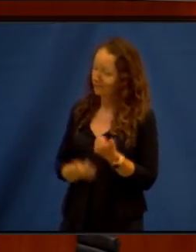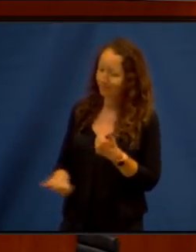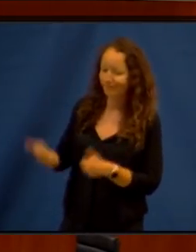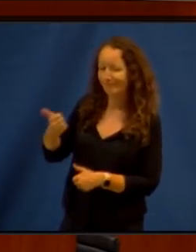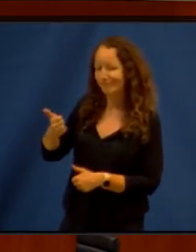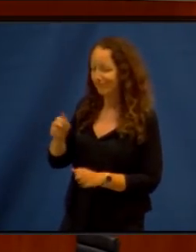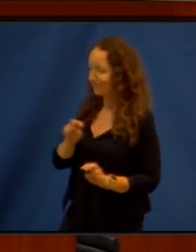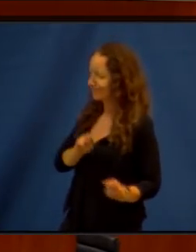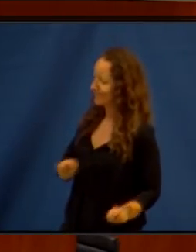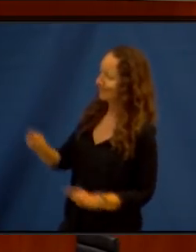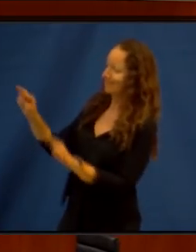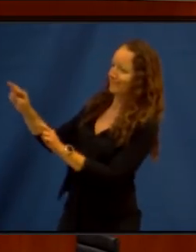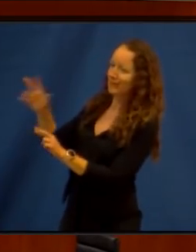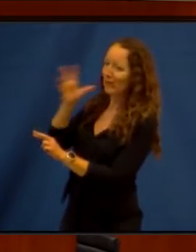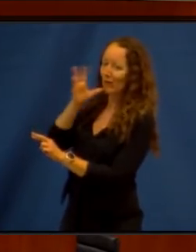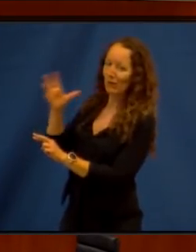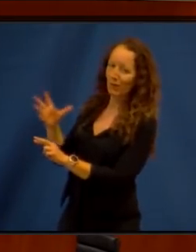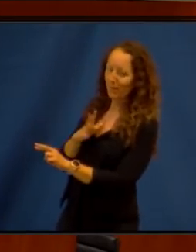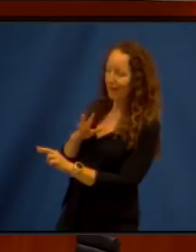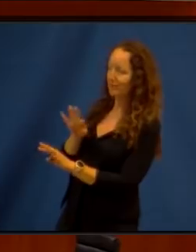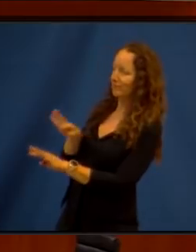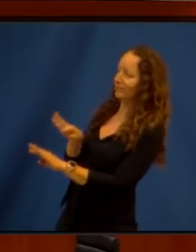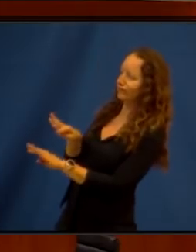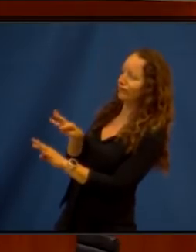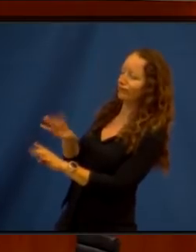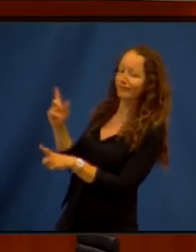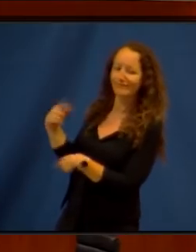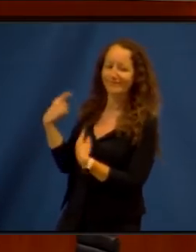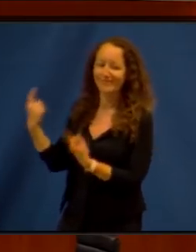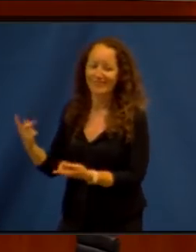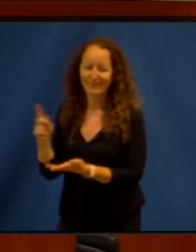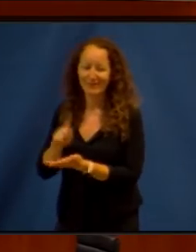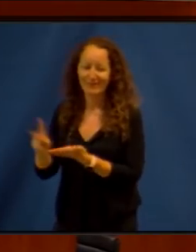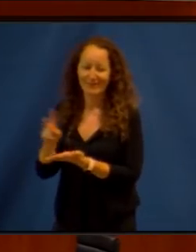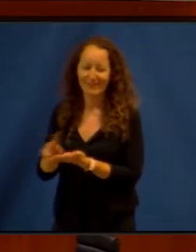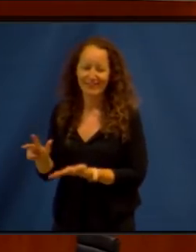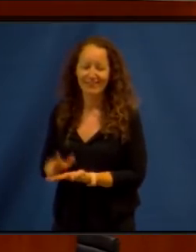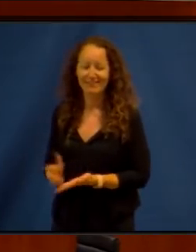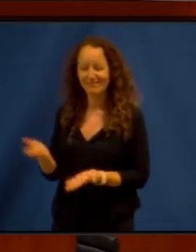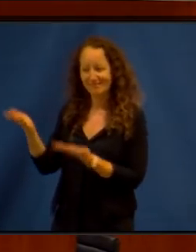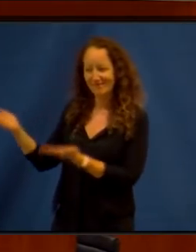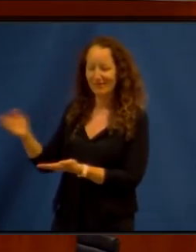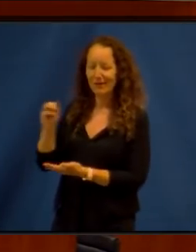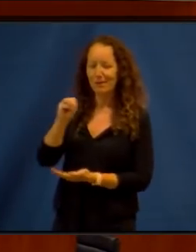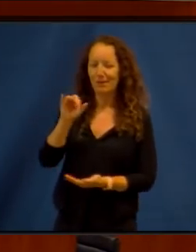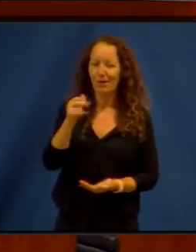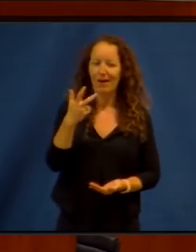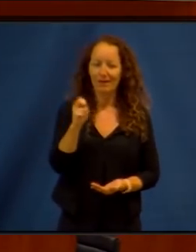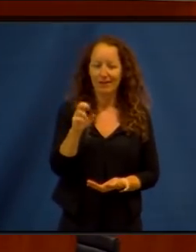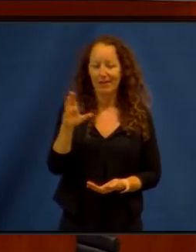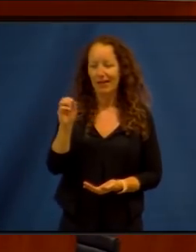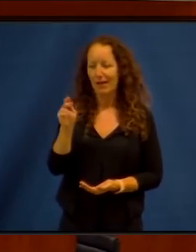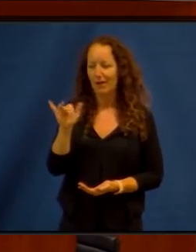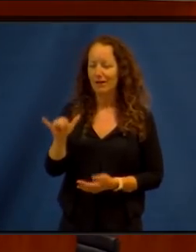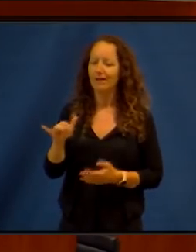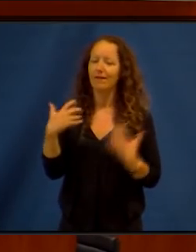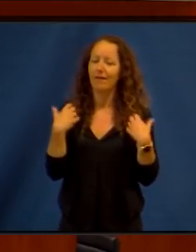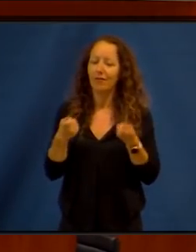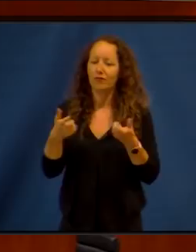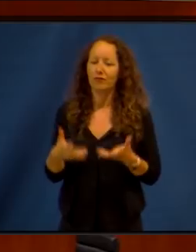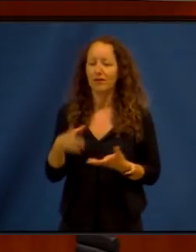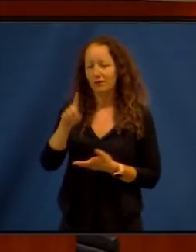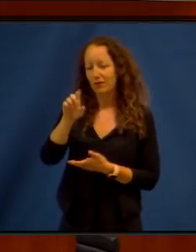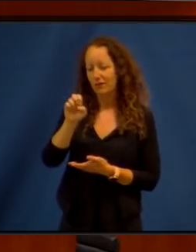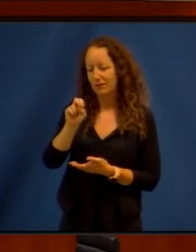of much attention in recent weeks, let's turn to our Mohave County Health Director, Denise Burley,